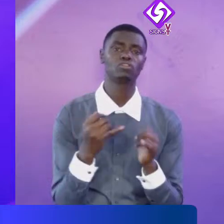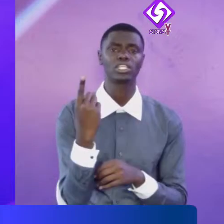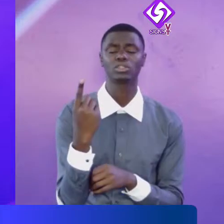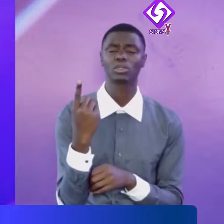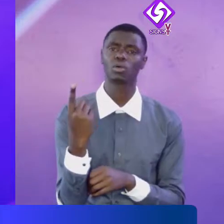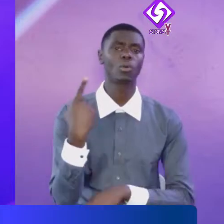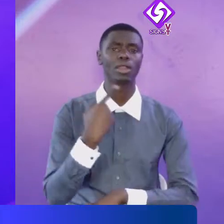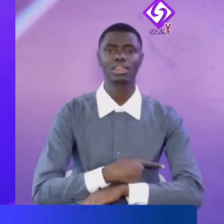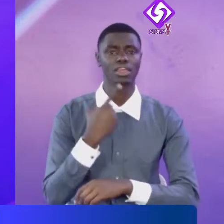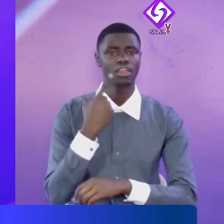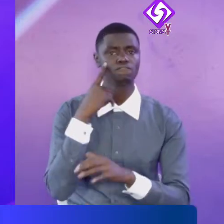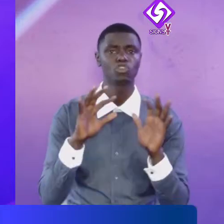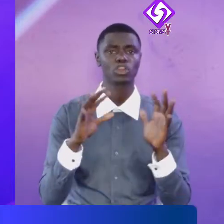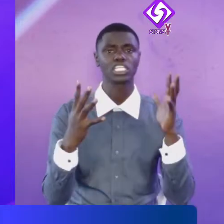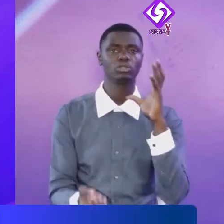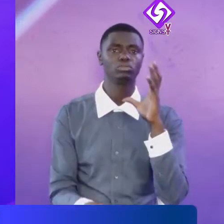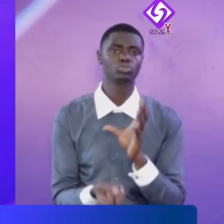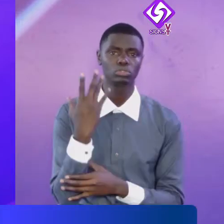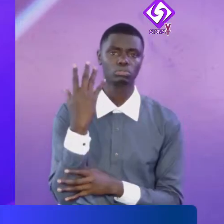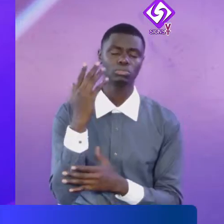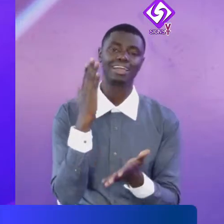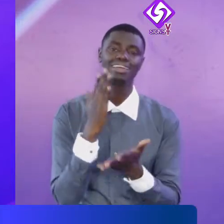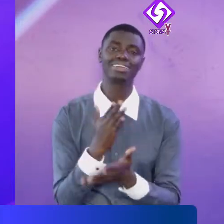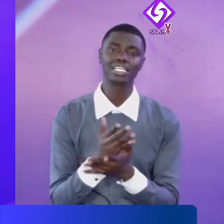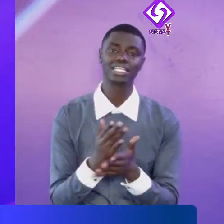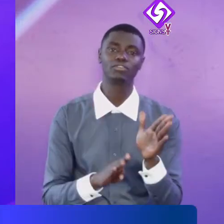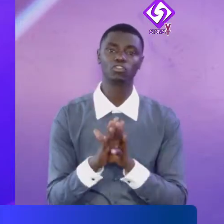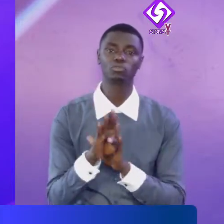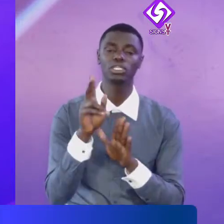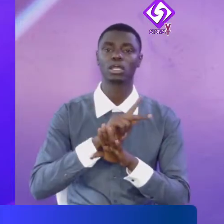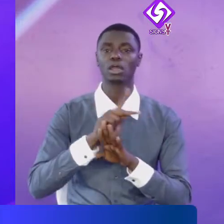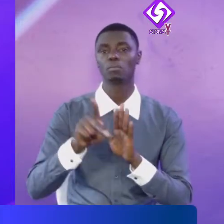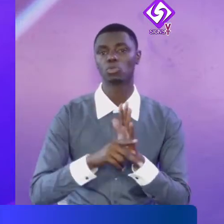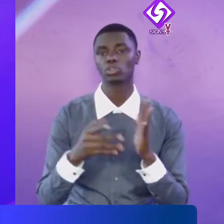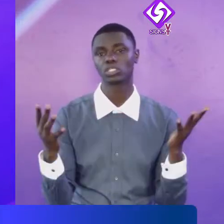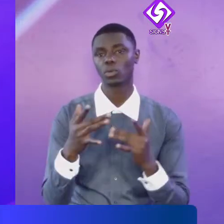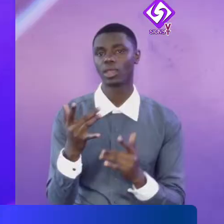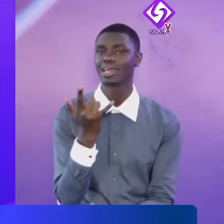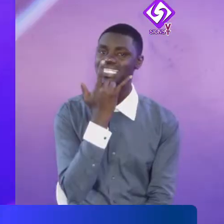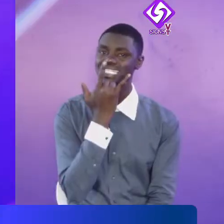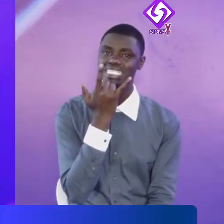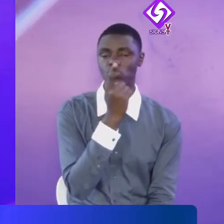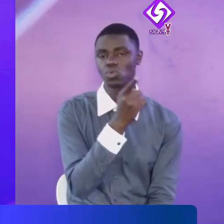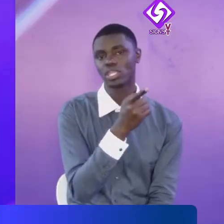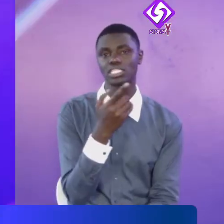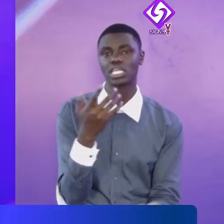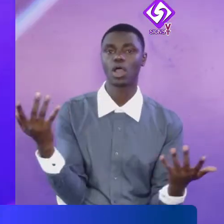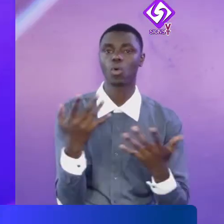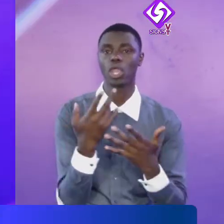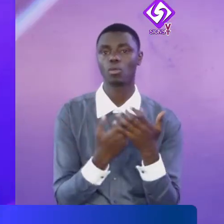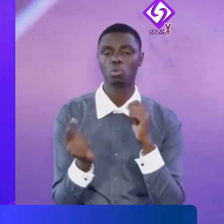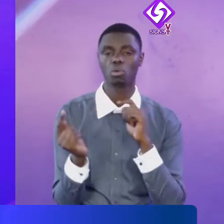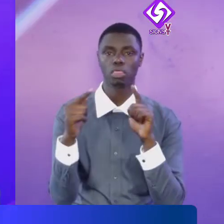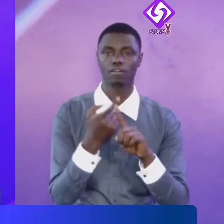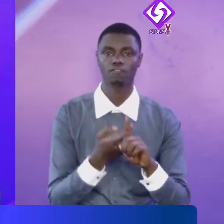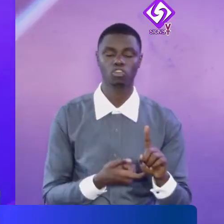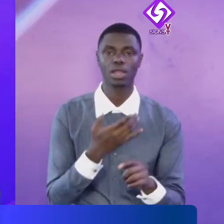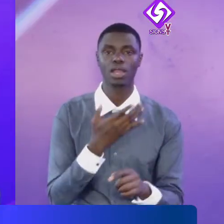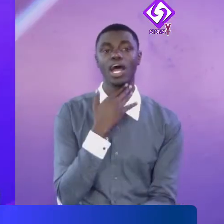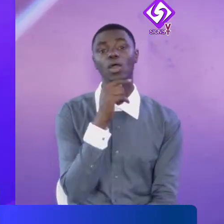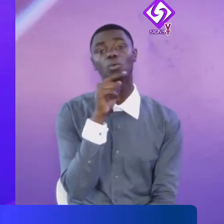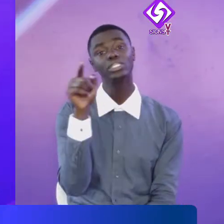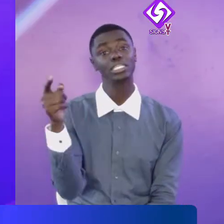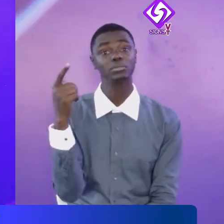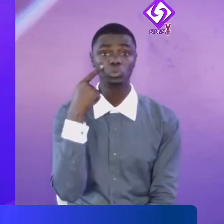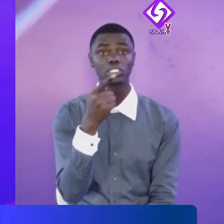a ceremony to launch real development projects in Luo Nyanza, where we both come from. I want him to see what